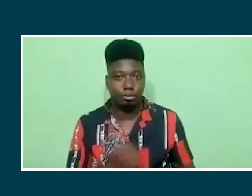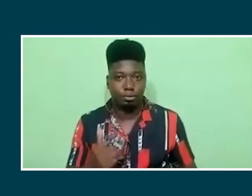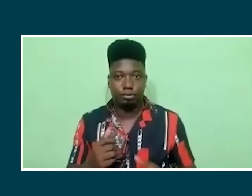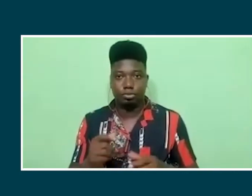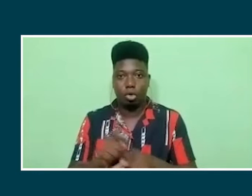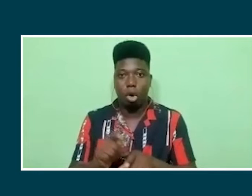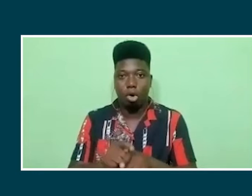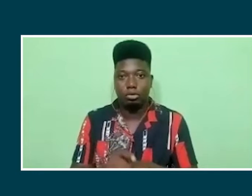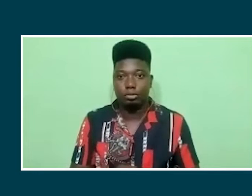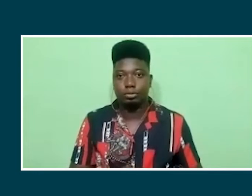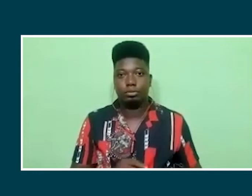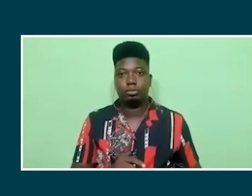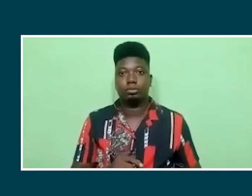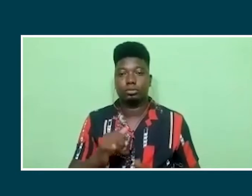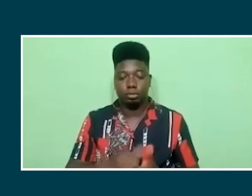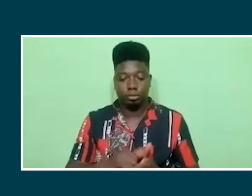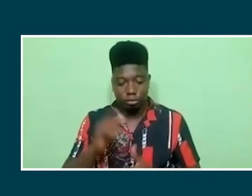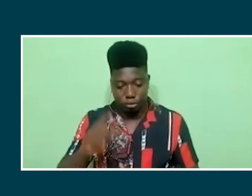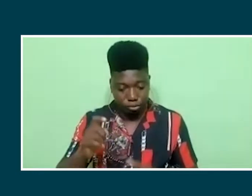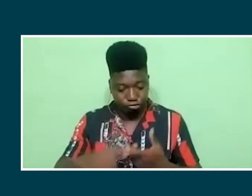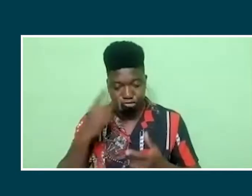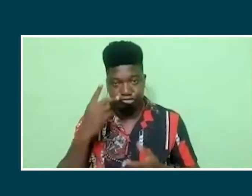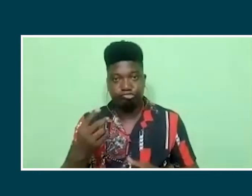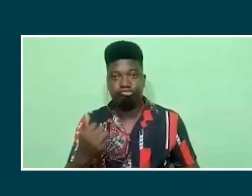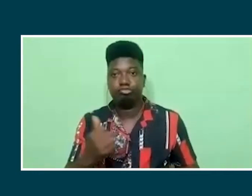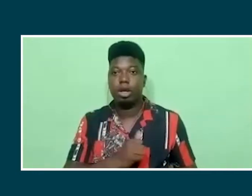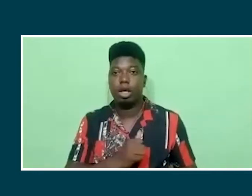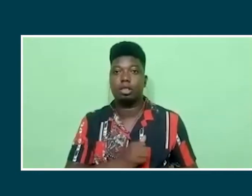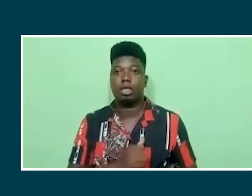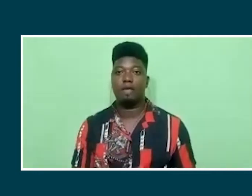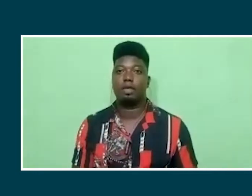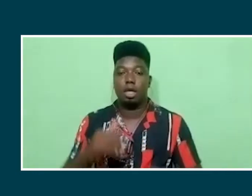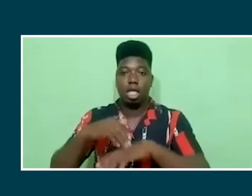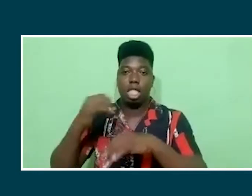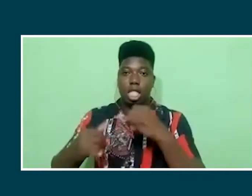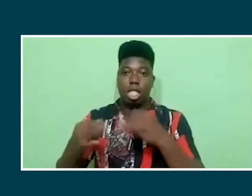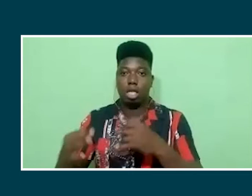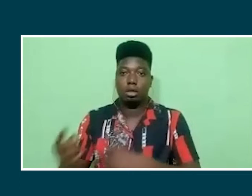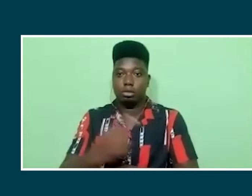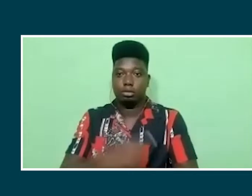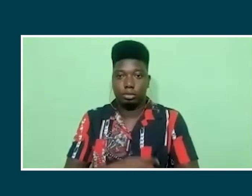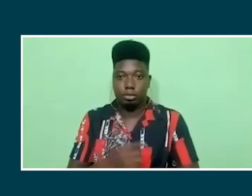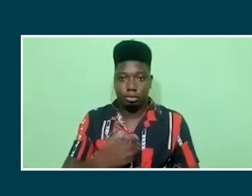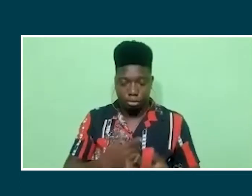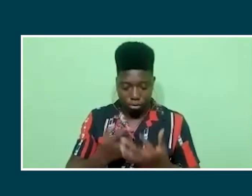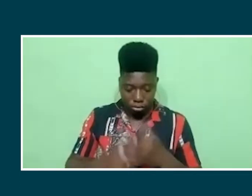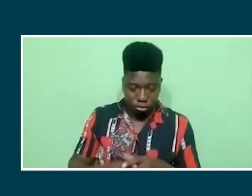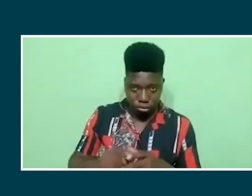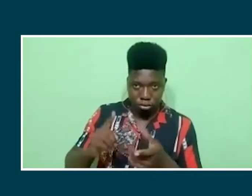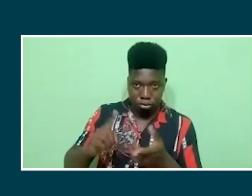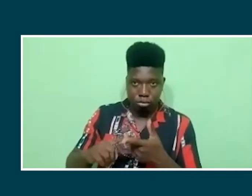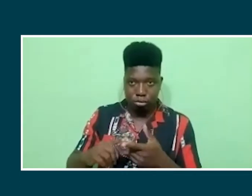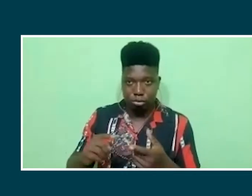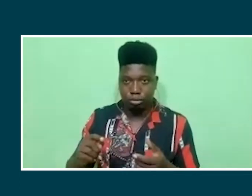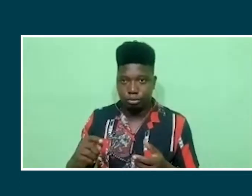which I was seeing myself. So at the end of the day, I decided to start loving myself more and taking the